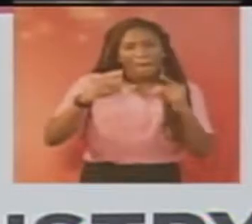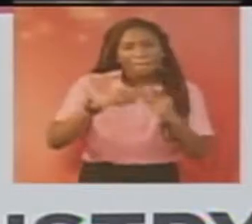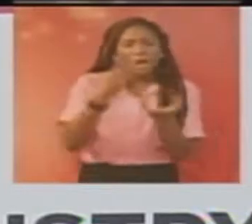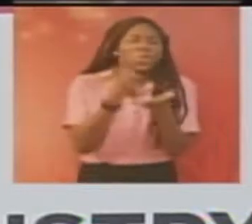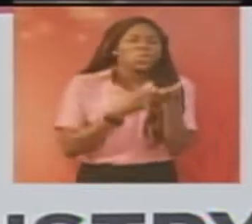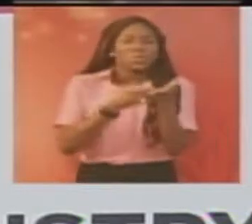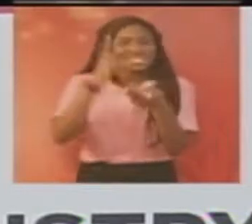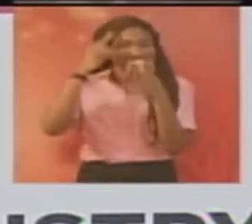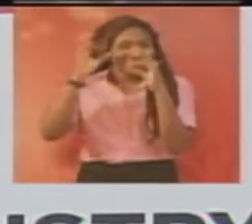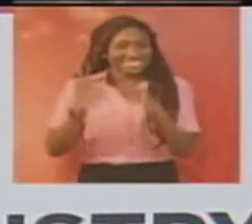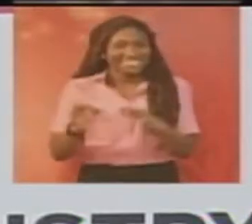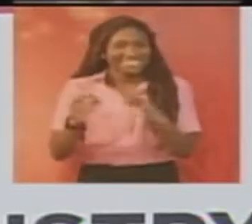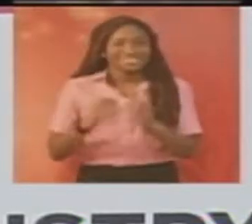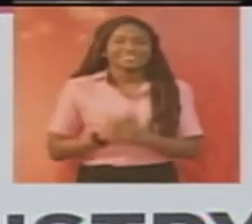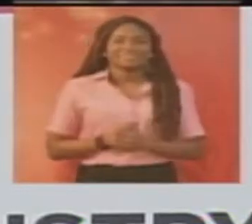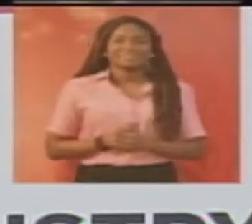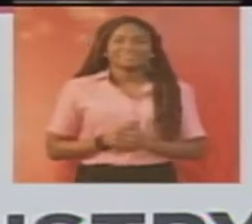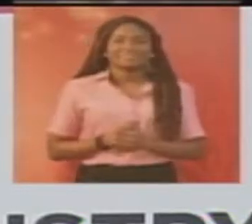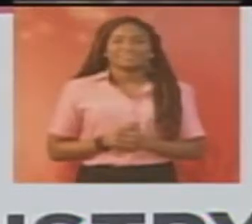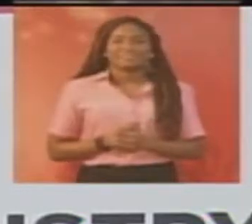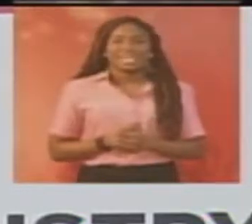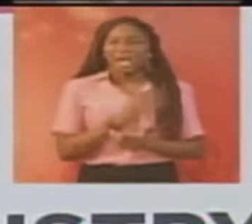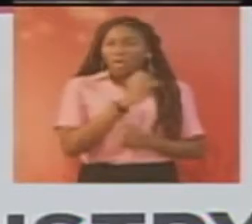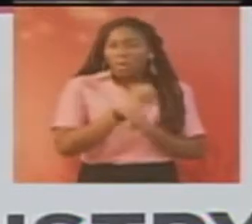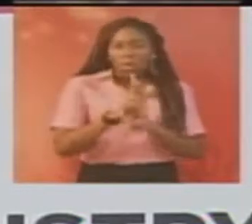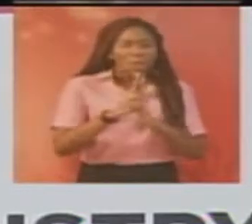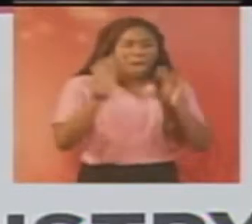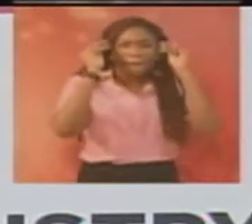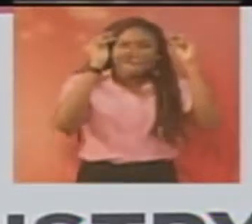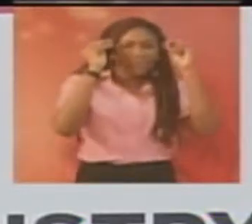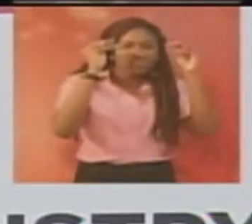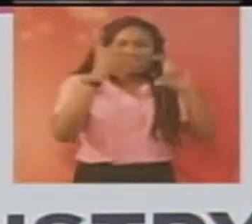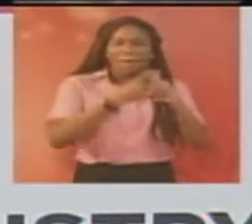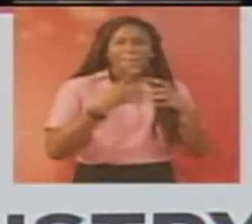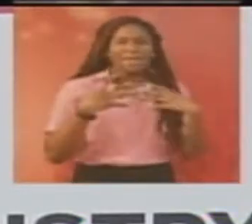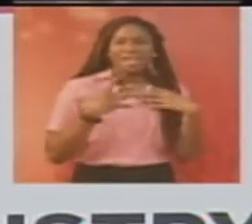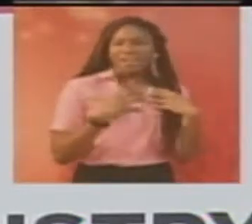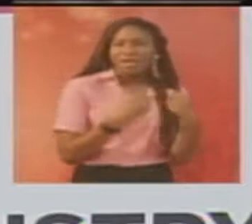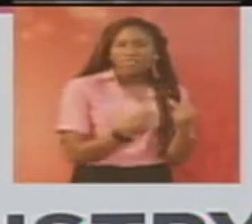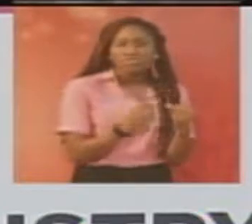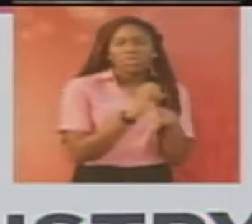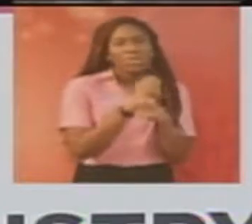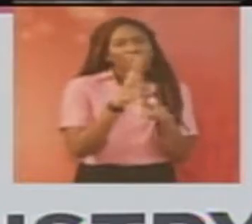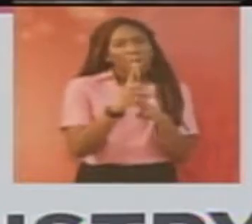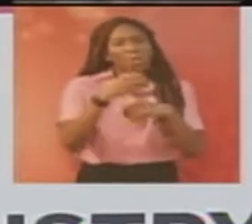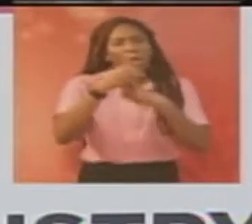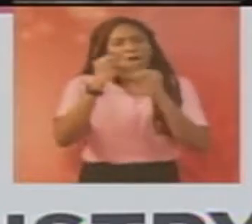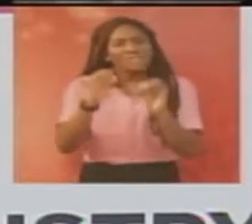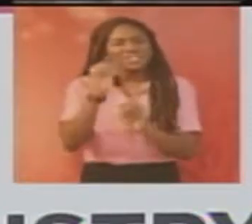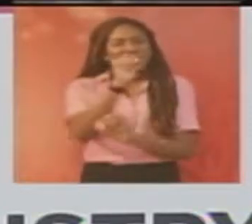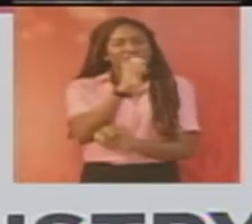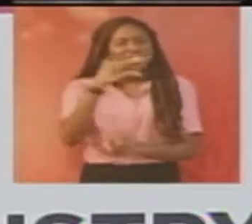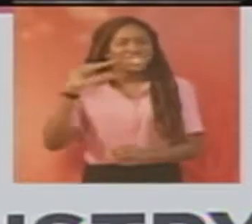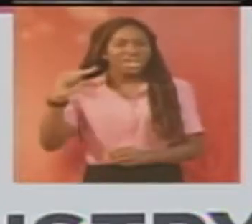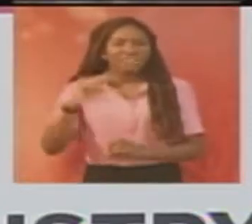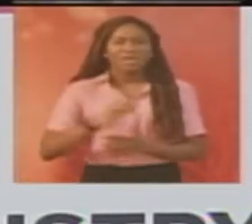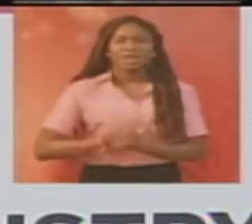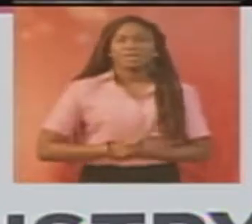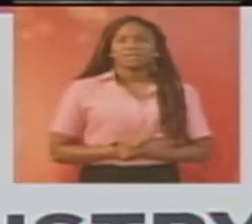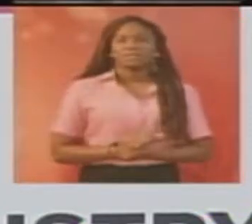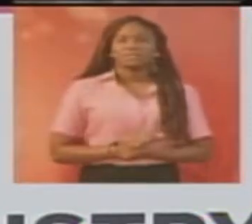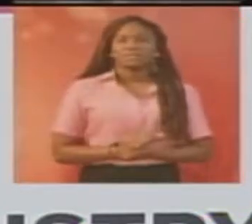this minister, the relevant line minister, whether that be the Ministry of Health, the Office of the Attorney General,